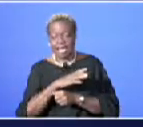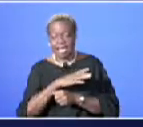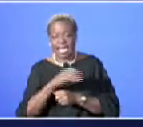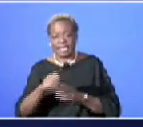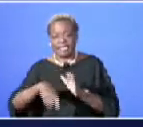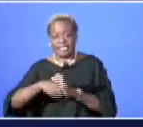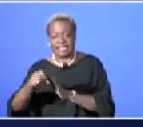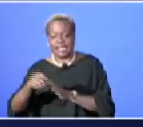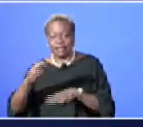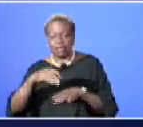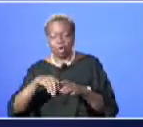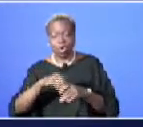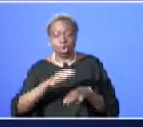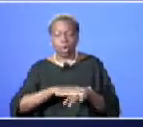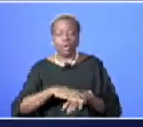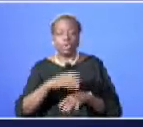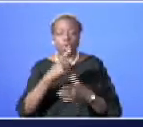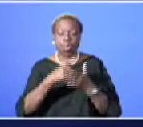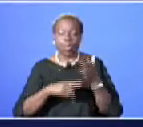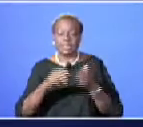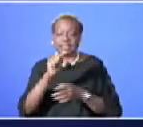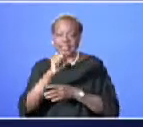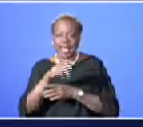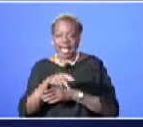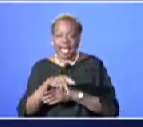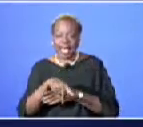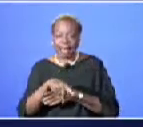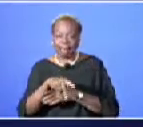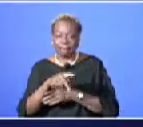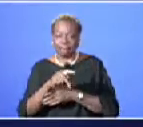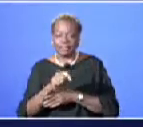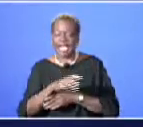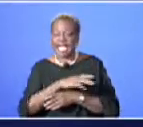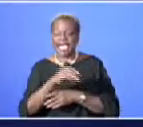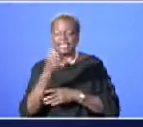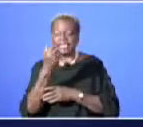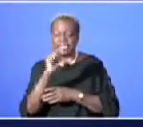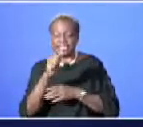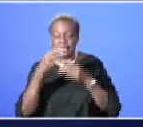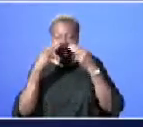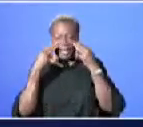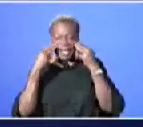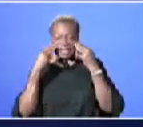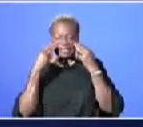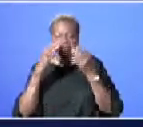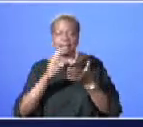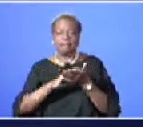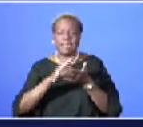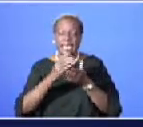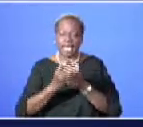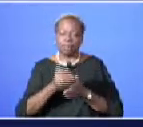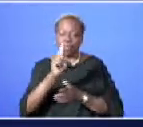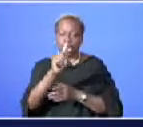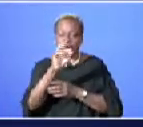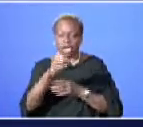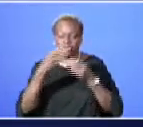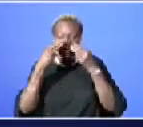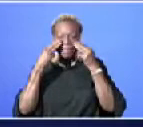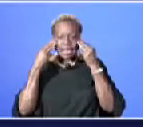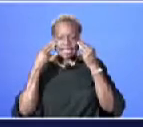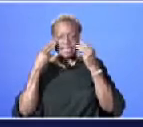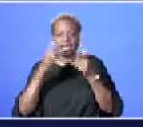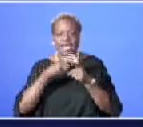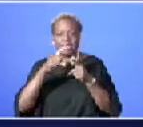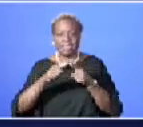it on WhatsApp, and 10 masks then became into 100 masks. So now there's a large